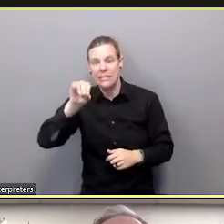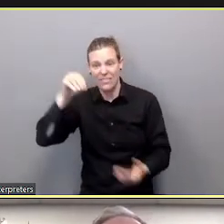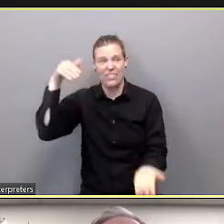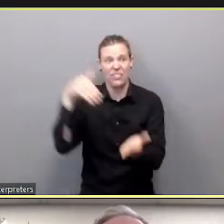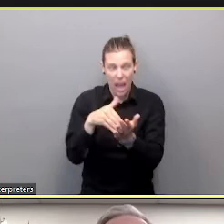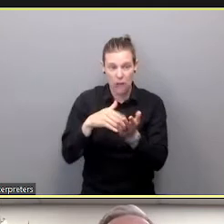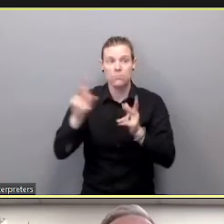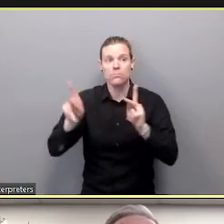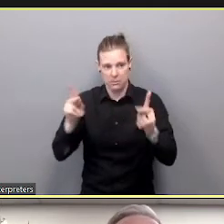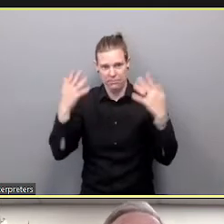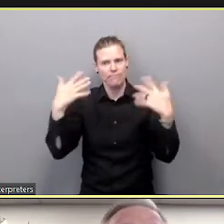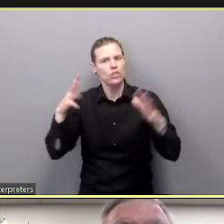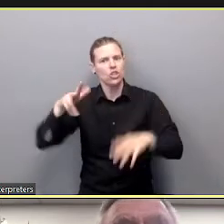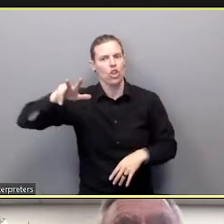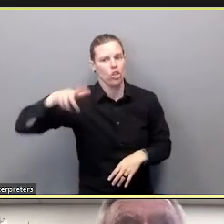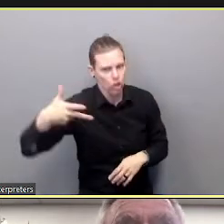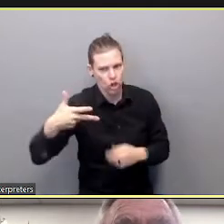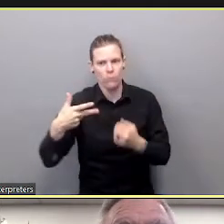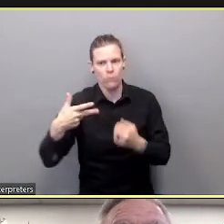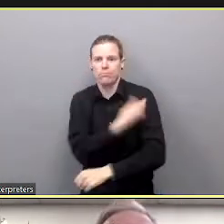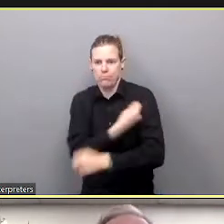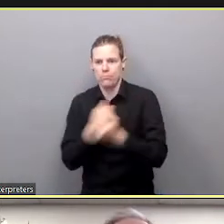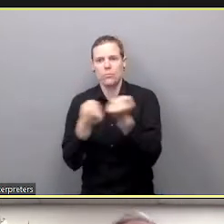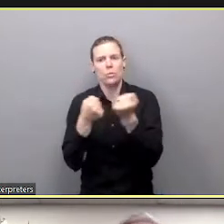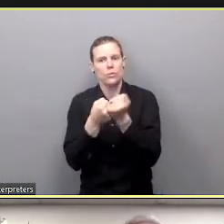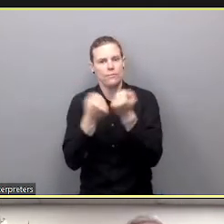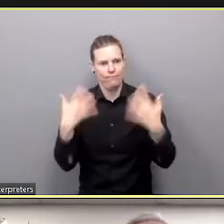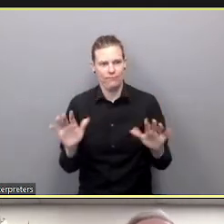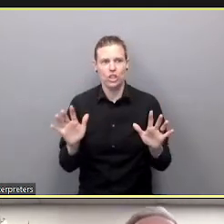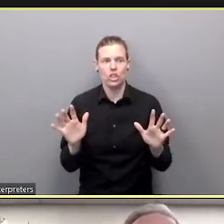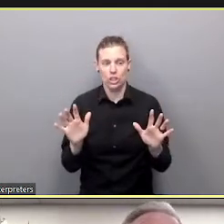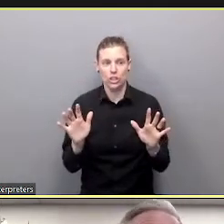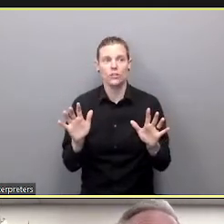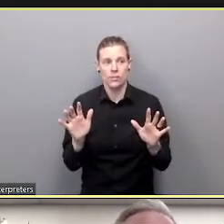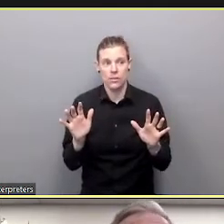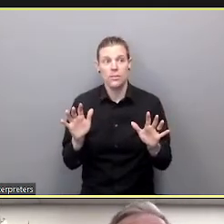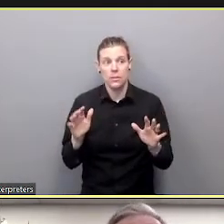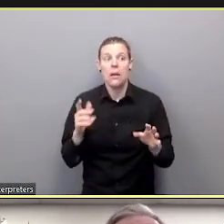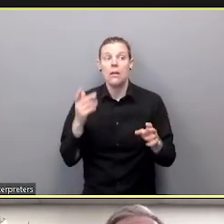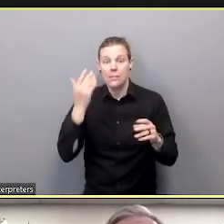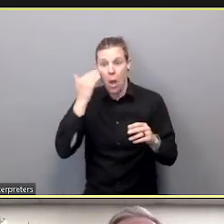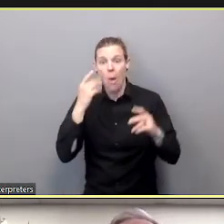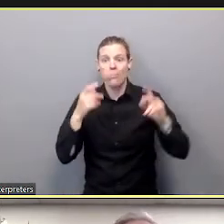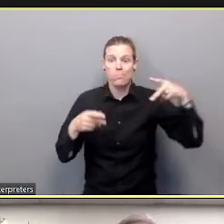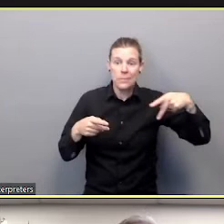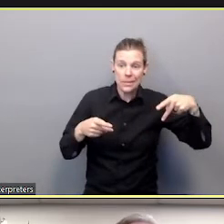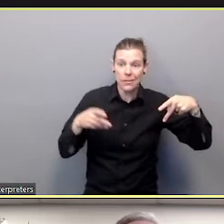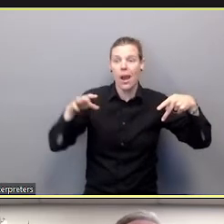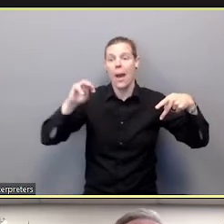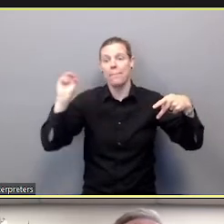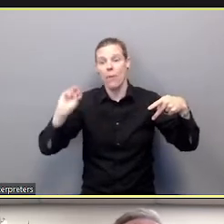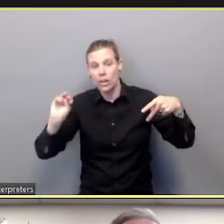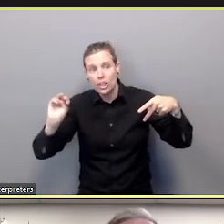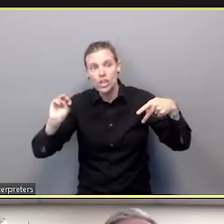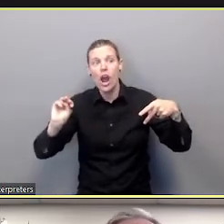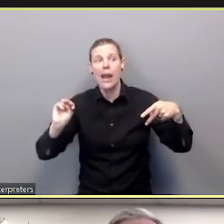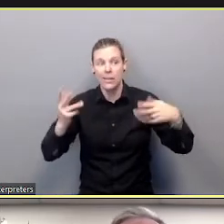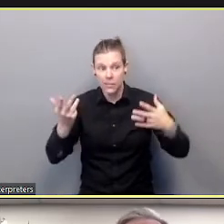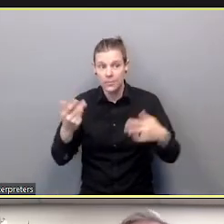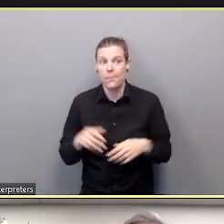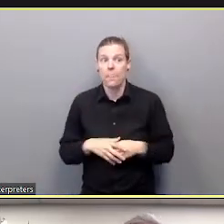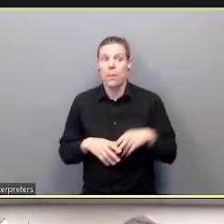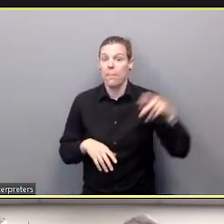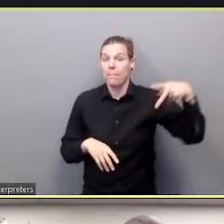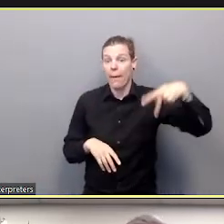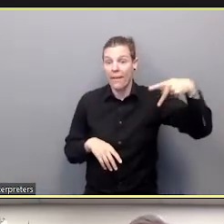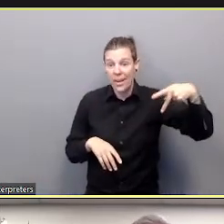which is, depending on the vaccine, we're at about 50% of everybody eligible for Pfizer being vaccinated. That was the one that came